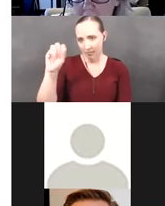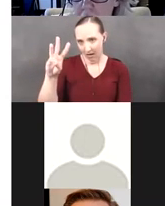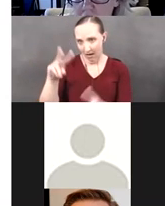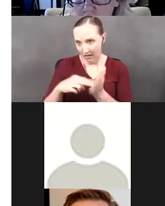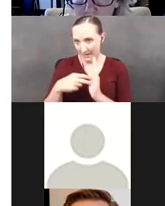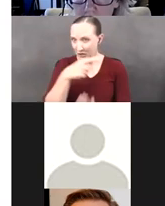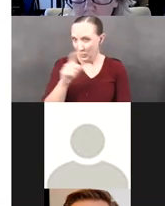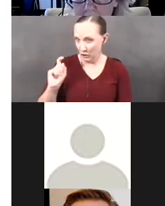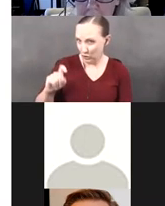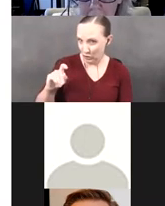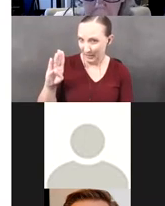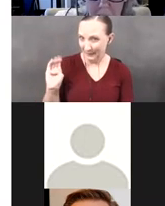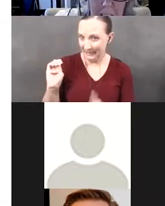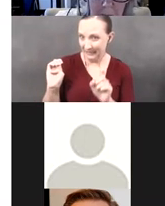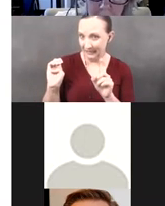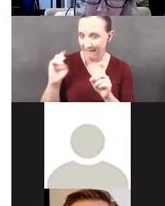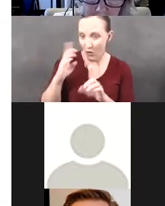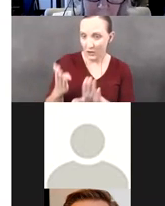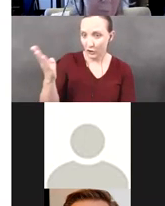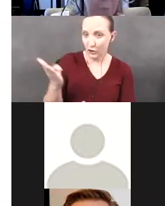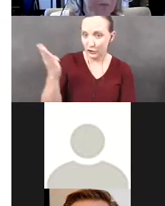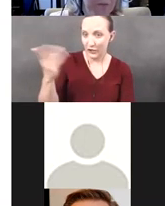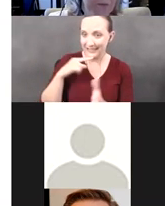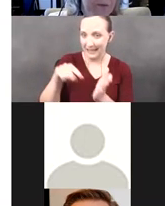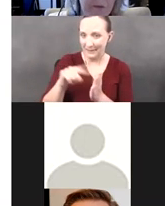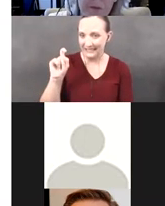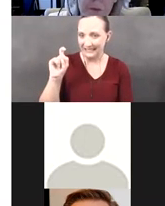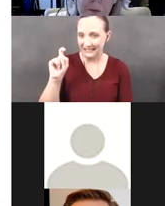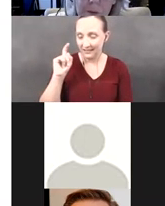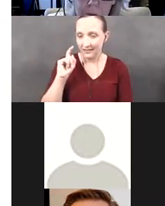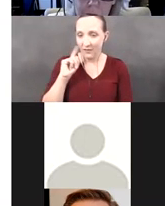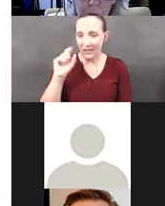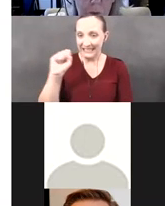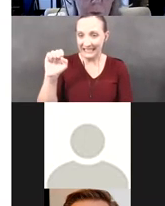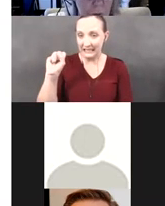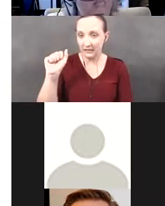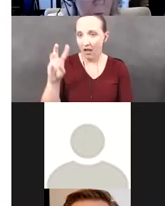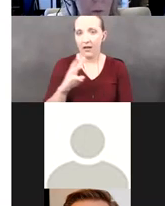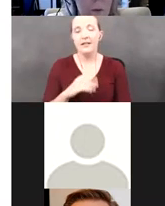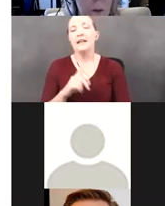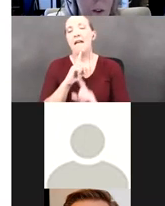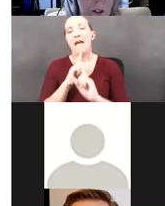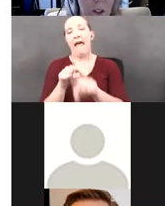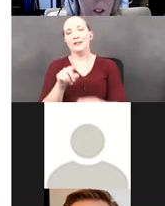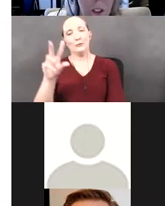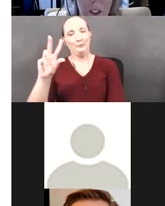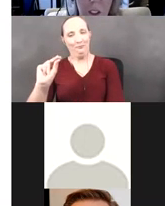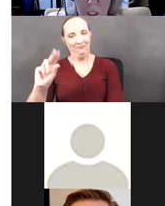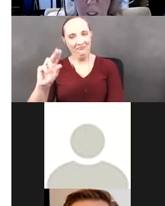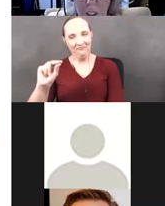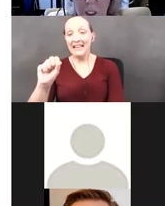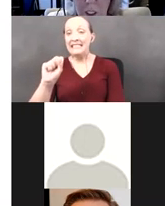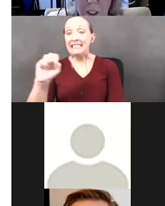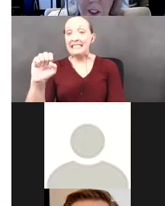debería daily to hacerlo, turn in her debería usarlo a assignments? diario para entregar sus tareas. No, for Seesaw, No, para